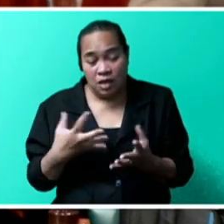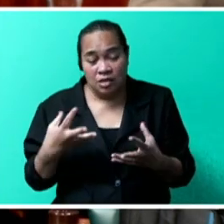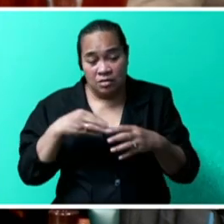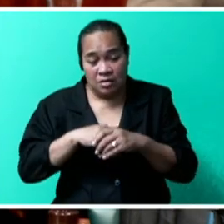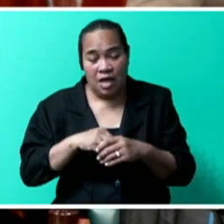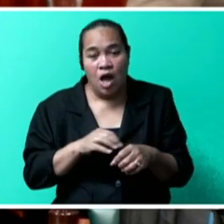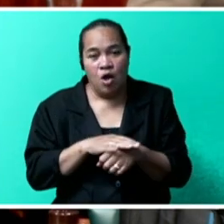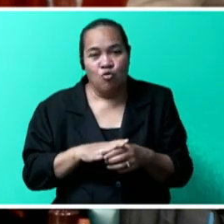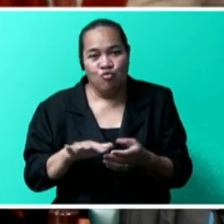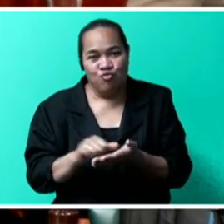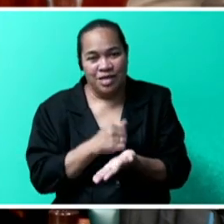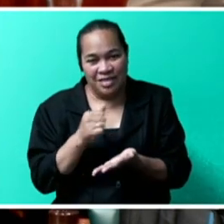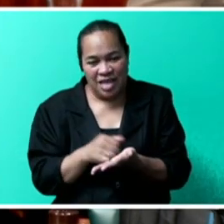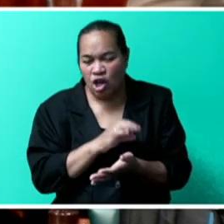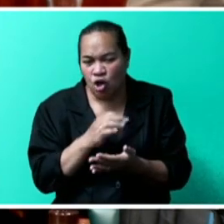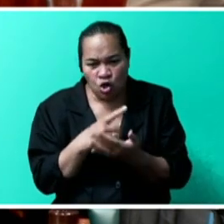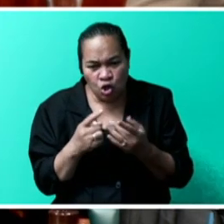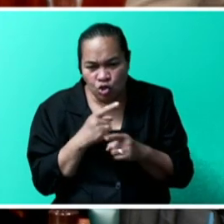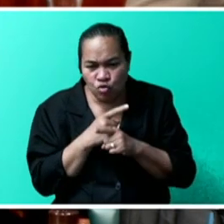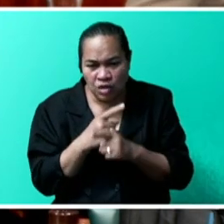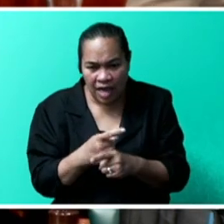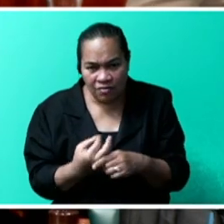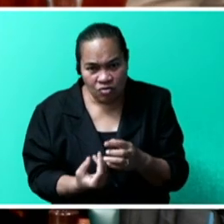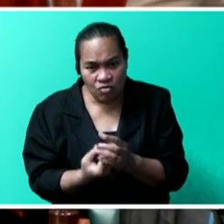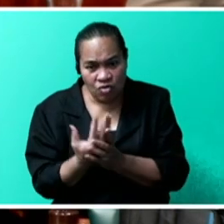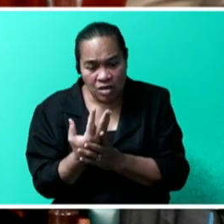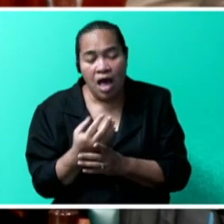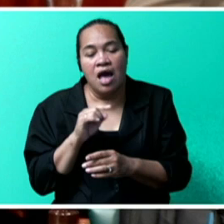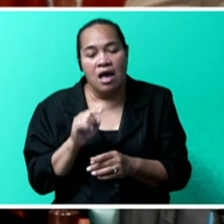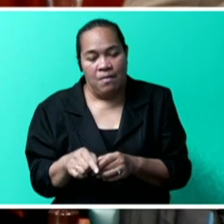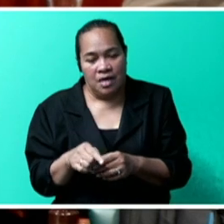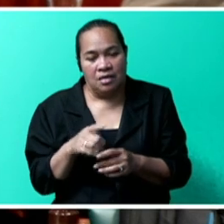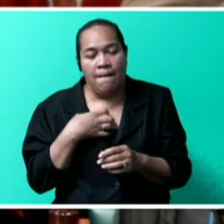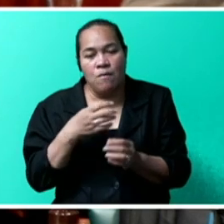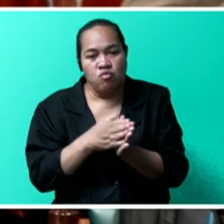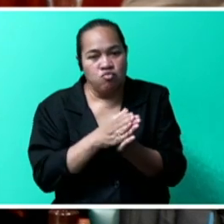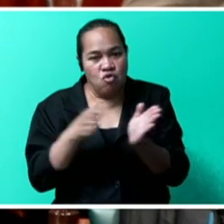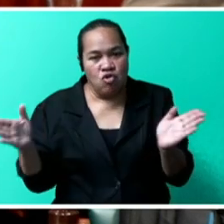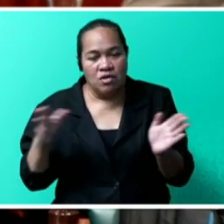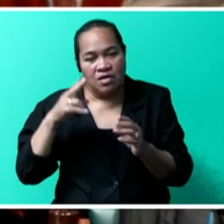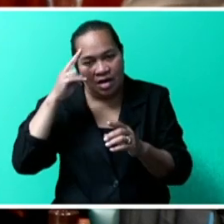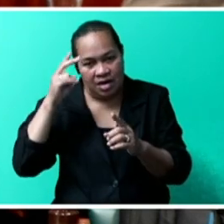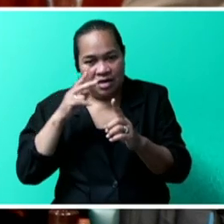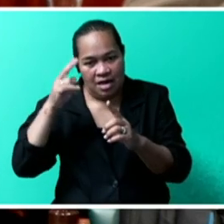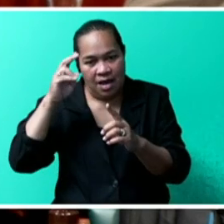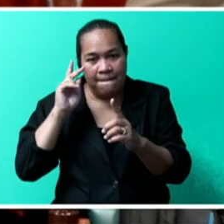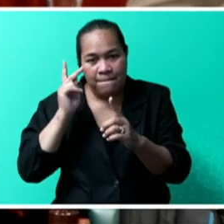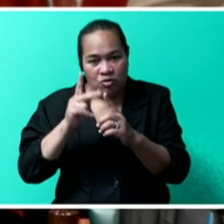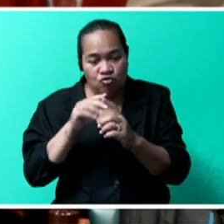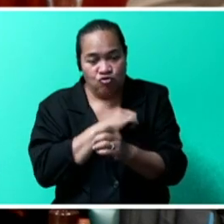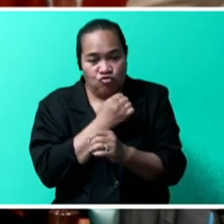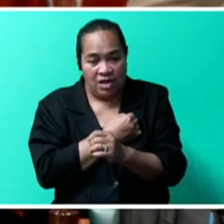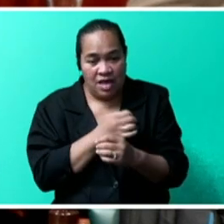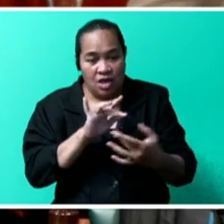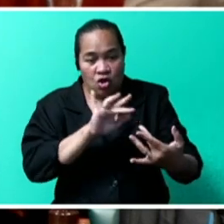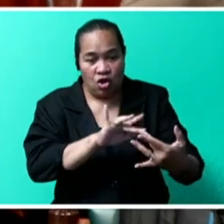blueprints designed not only to guide sector growth, but to underpin broader national priorities, strengthening connectivity across